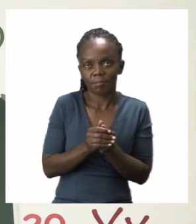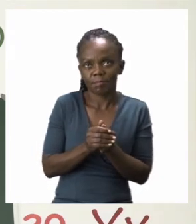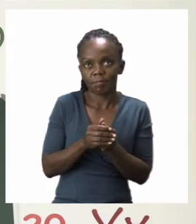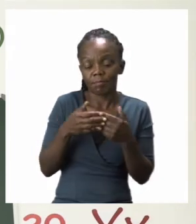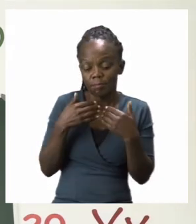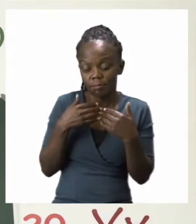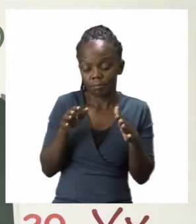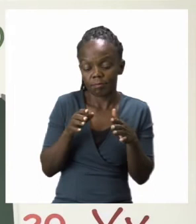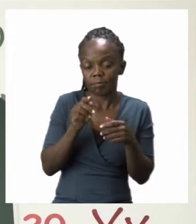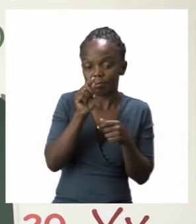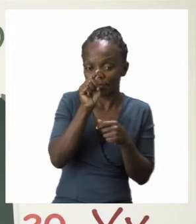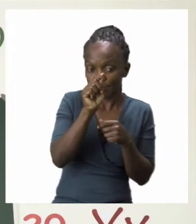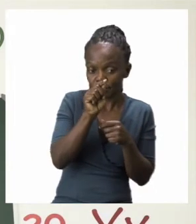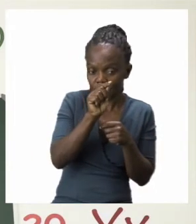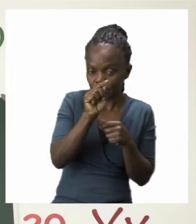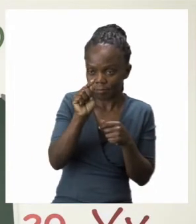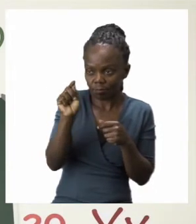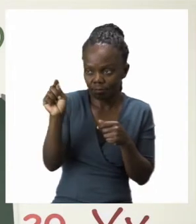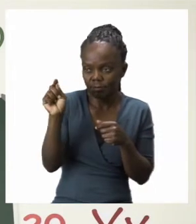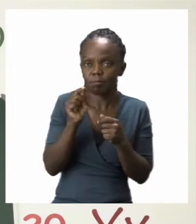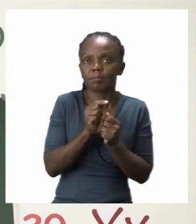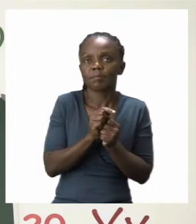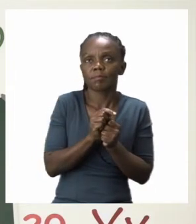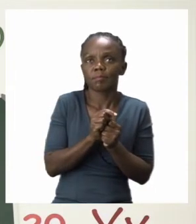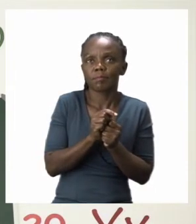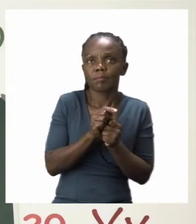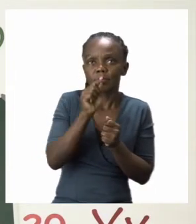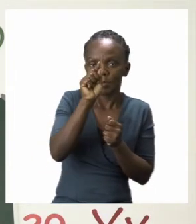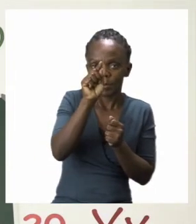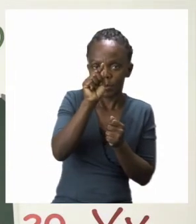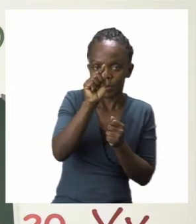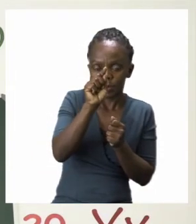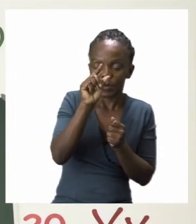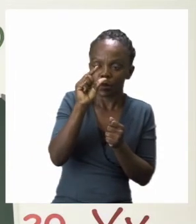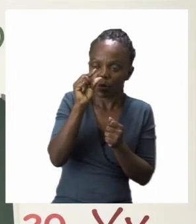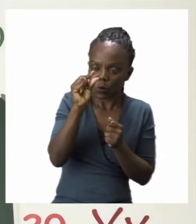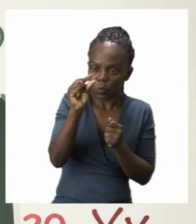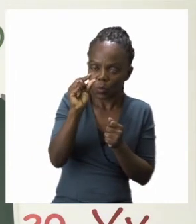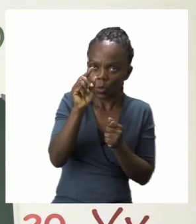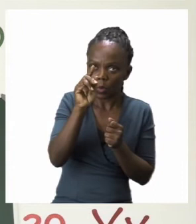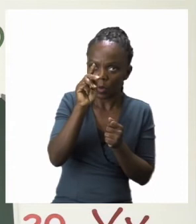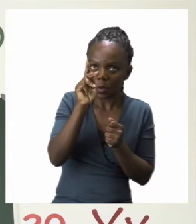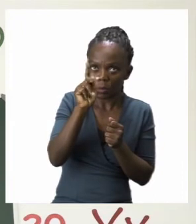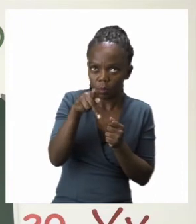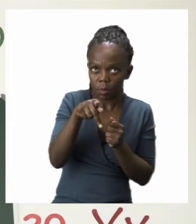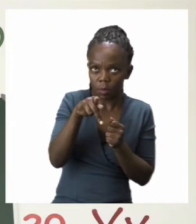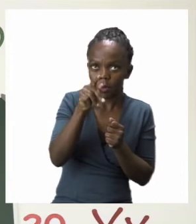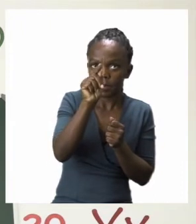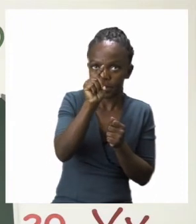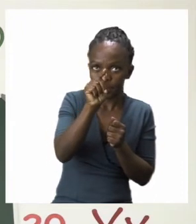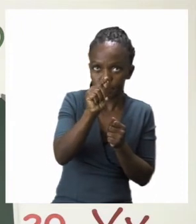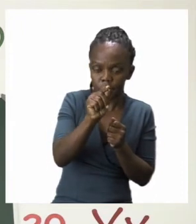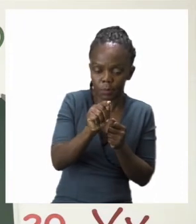on the dotted line, and then we are going to go down past the bottom